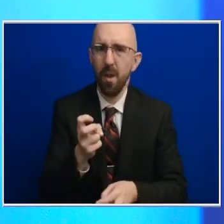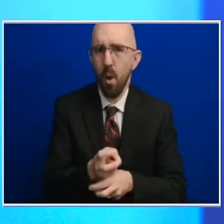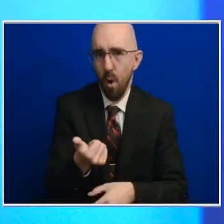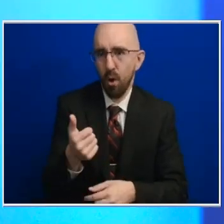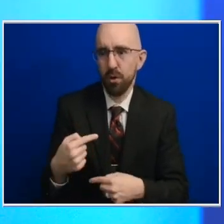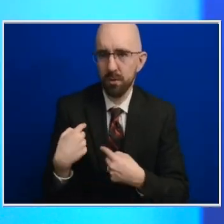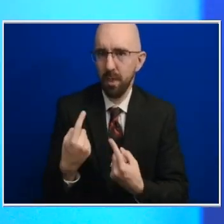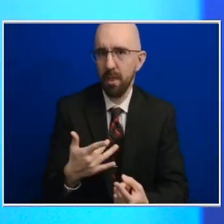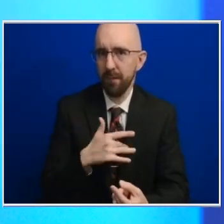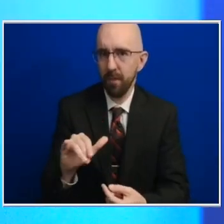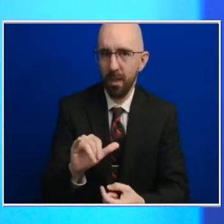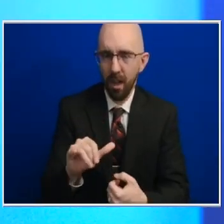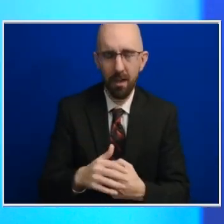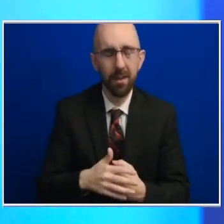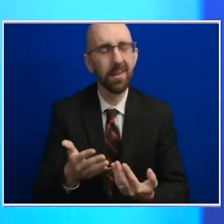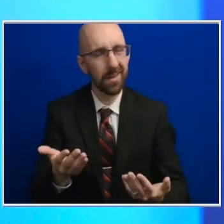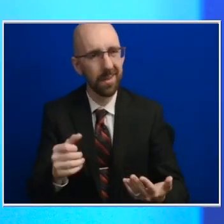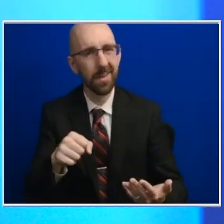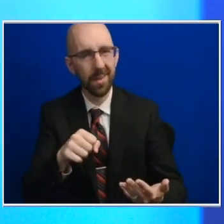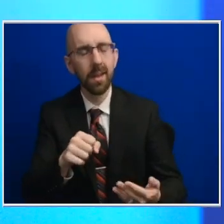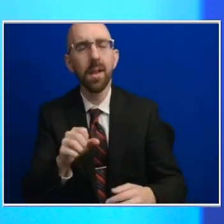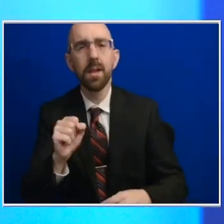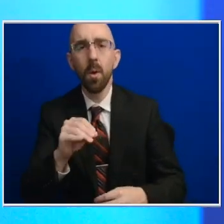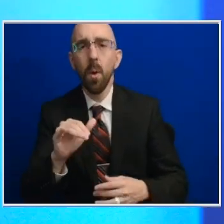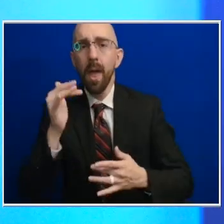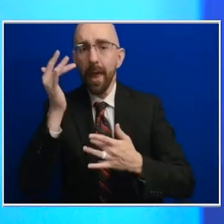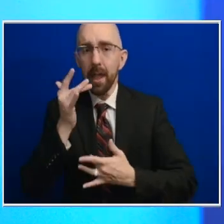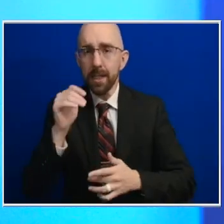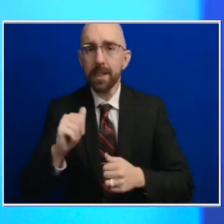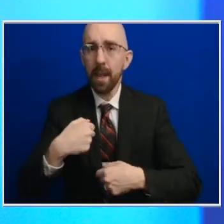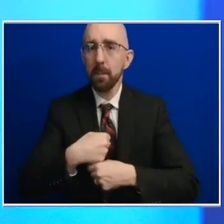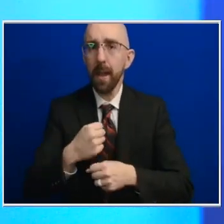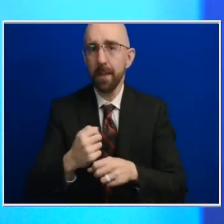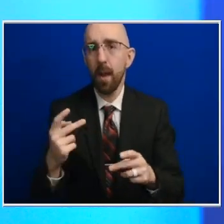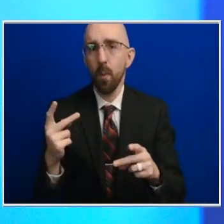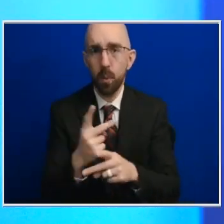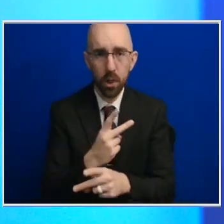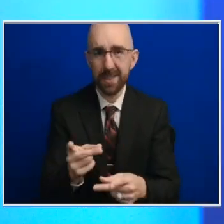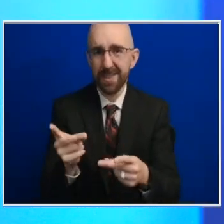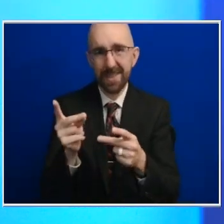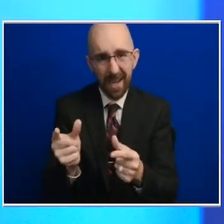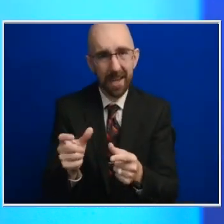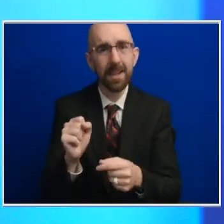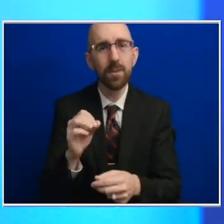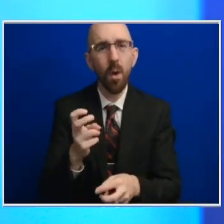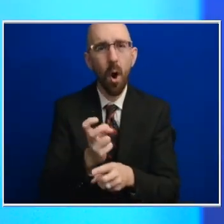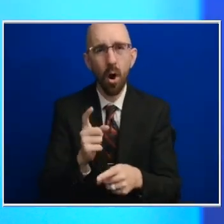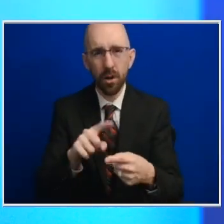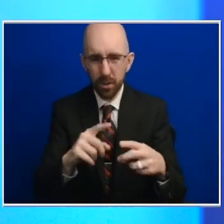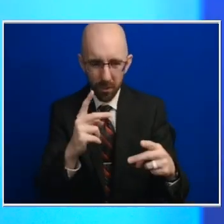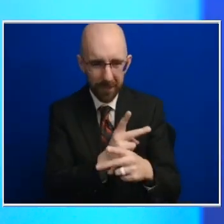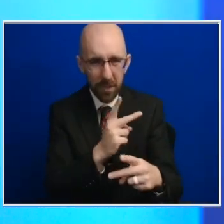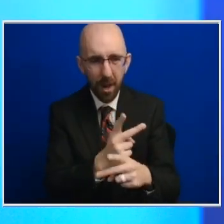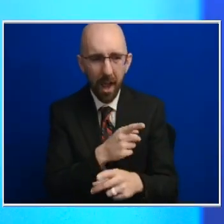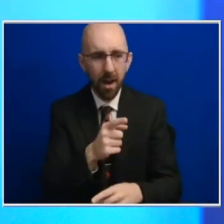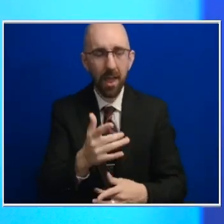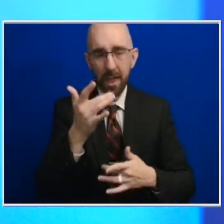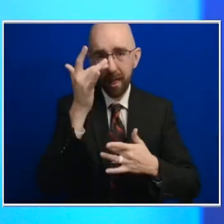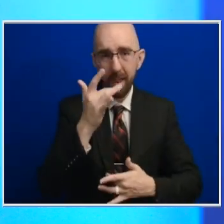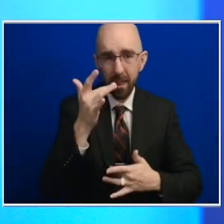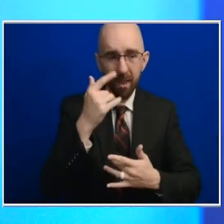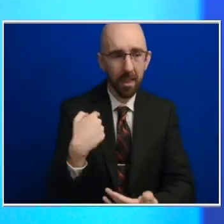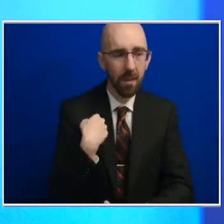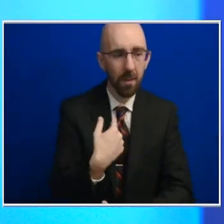a lot of illnesses can make that worse in a sudden way. So it's hard to tease apart some of the illnesses that many